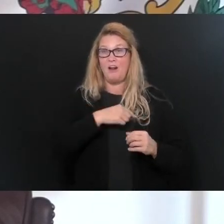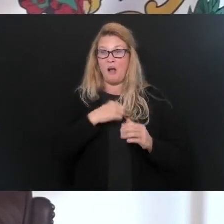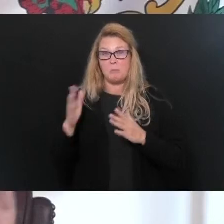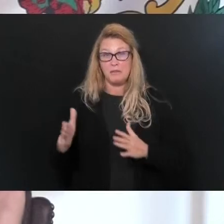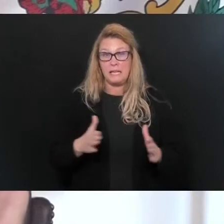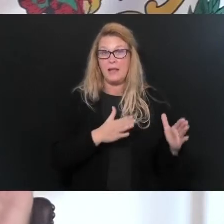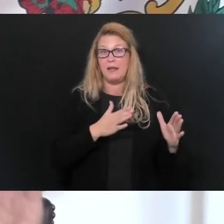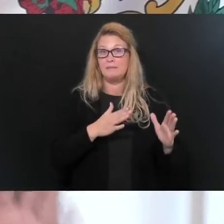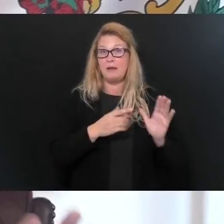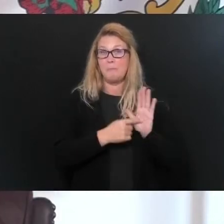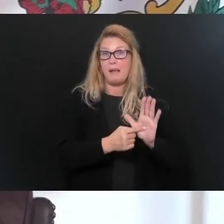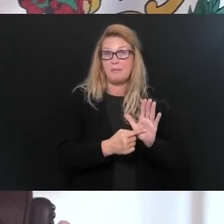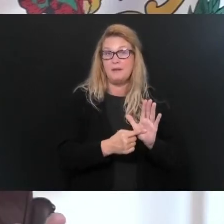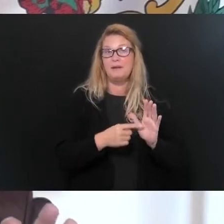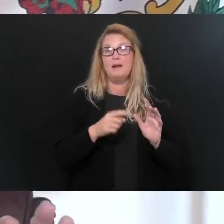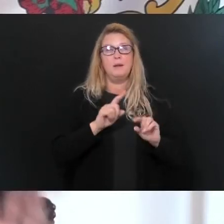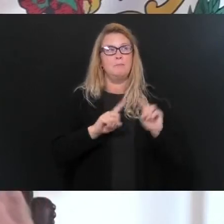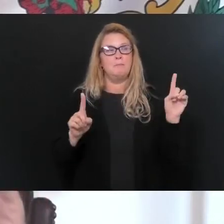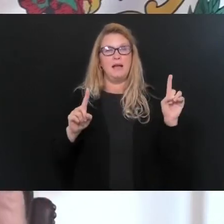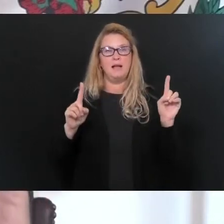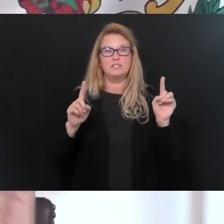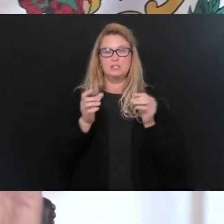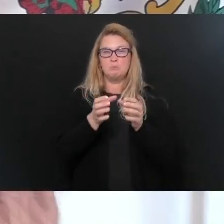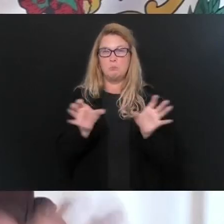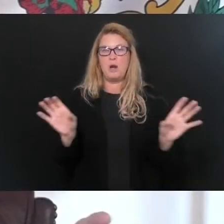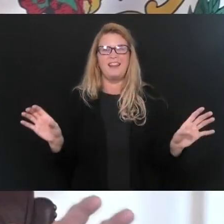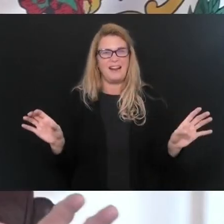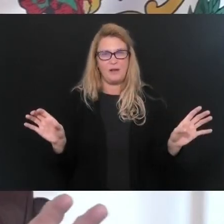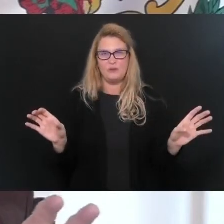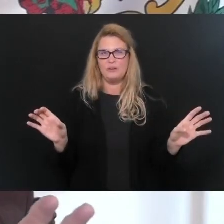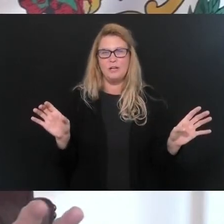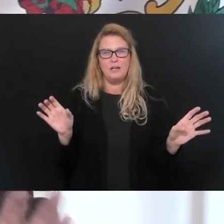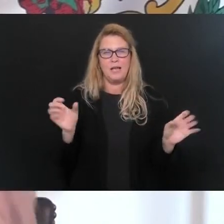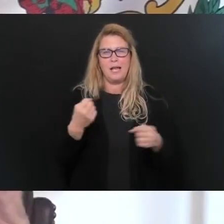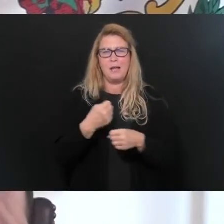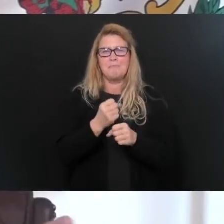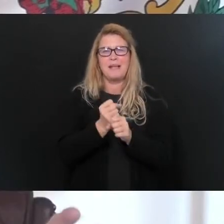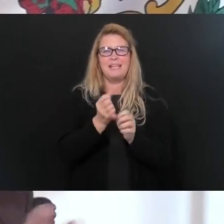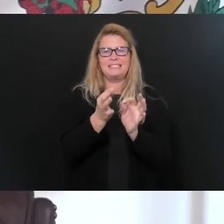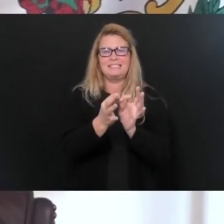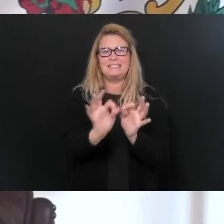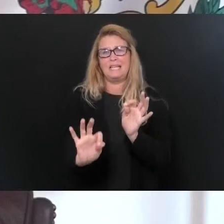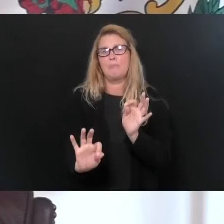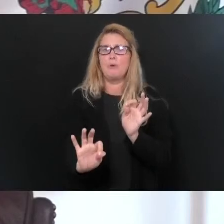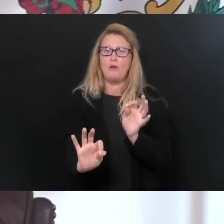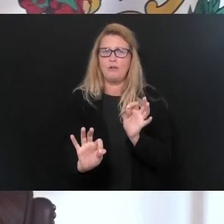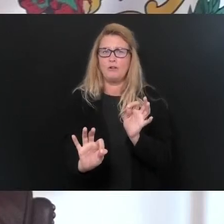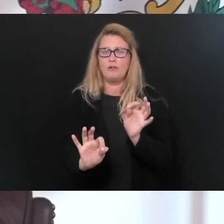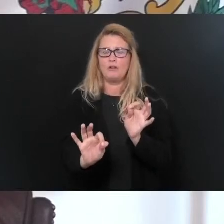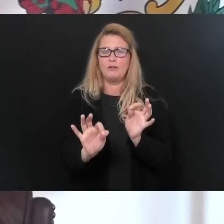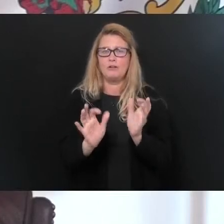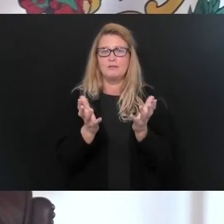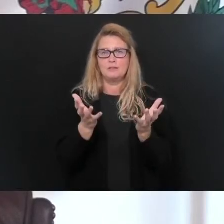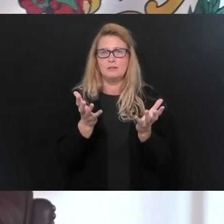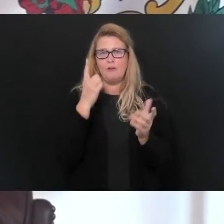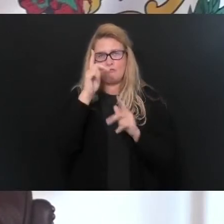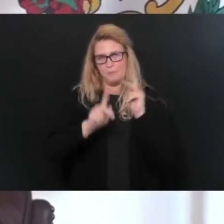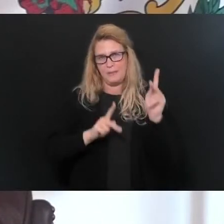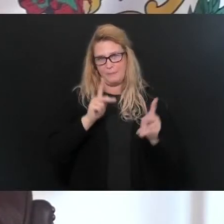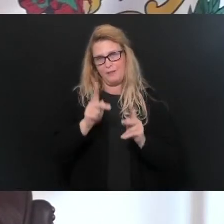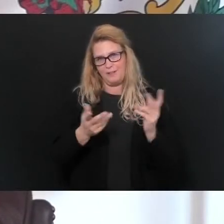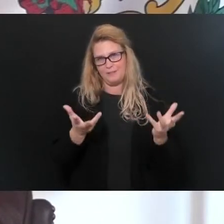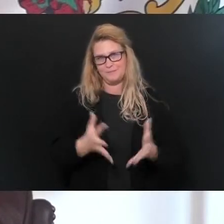to, and just break it down and make it just simple as mud as you can possibly try to make